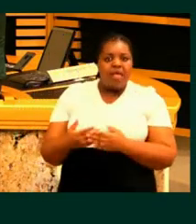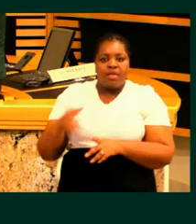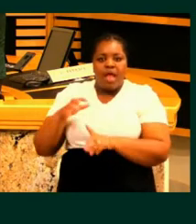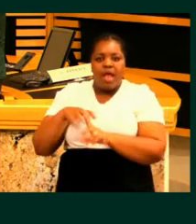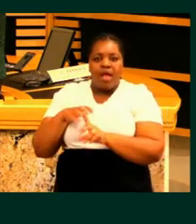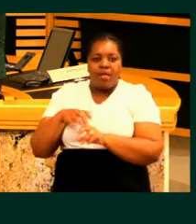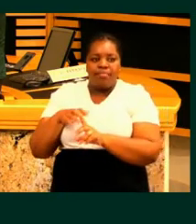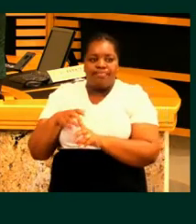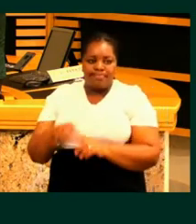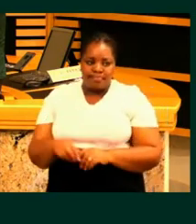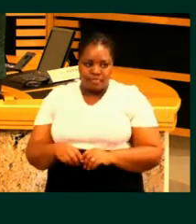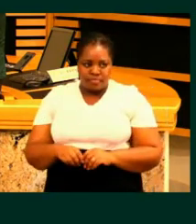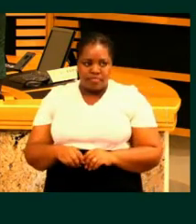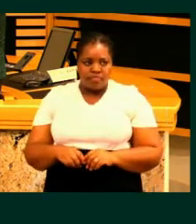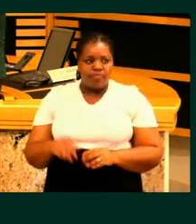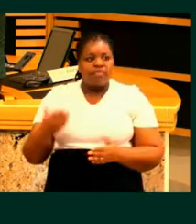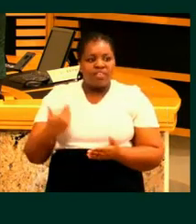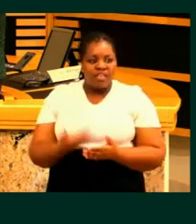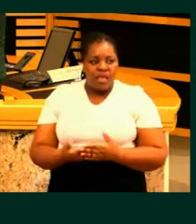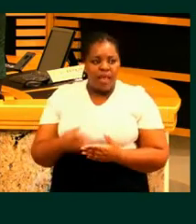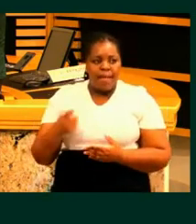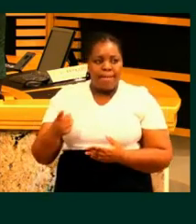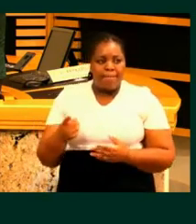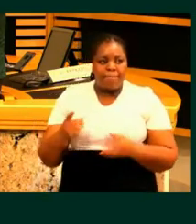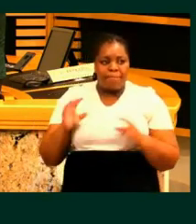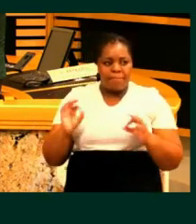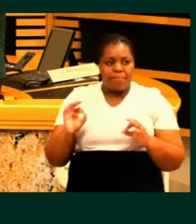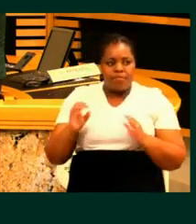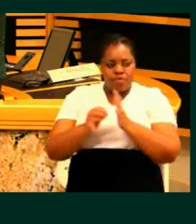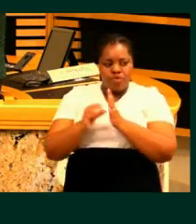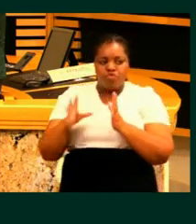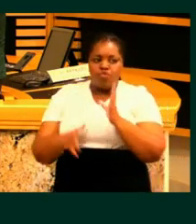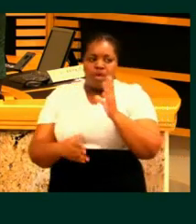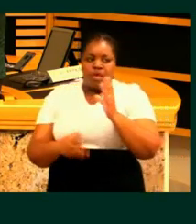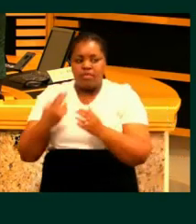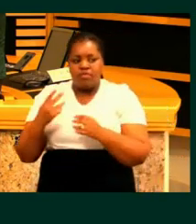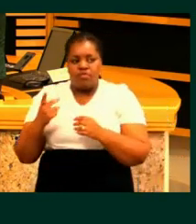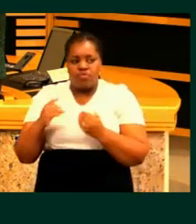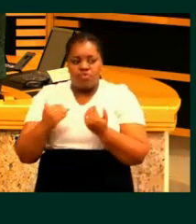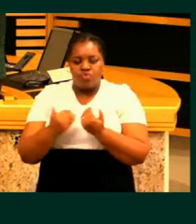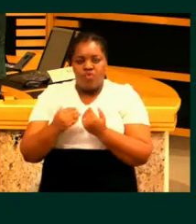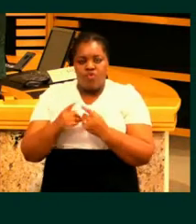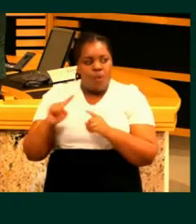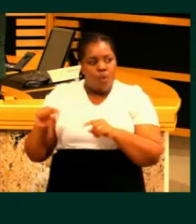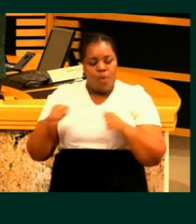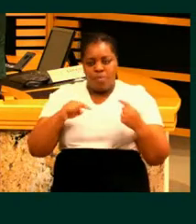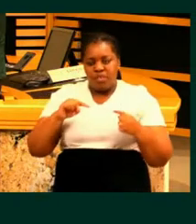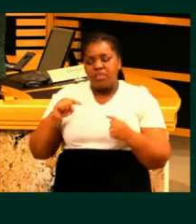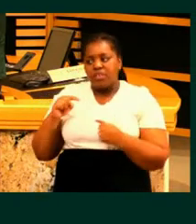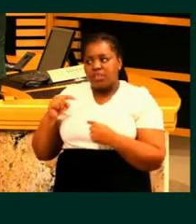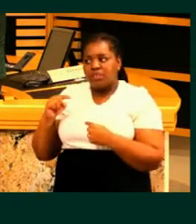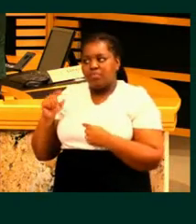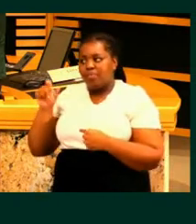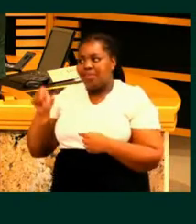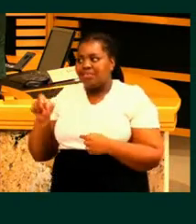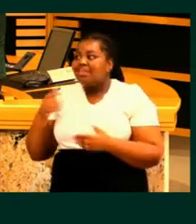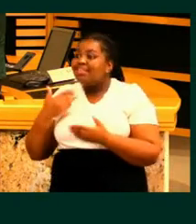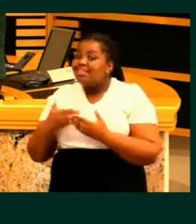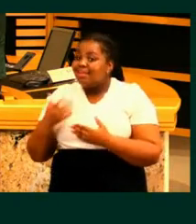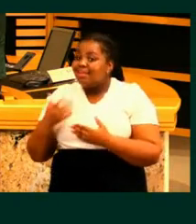harassers and it can occur between students of the same or opposite sex sexual harassment can